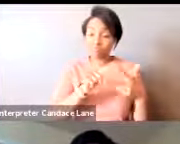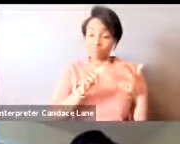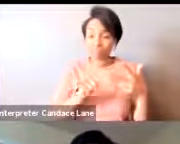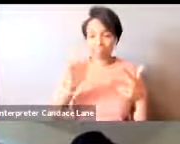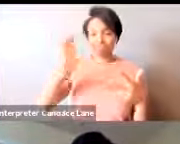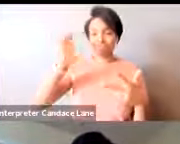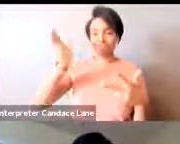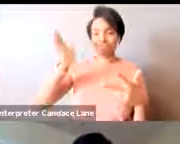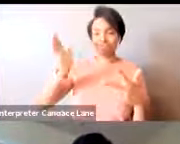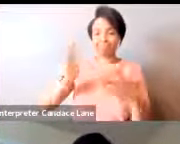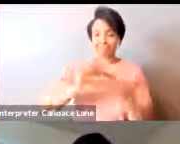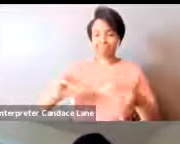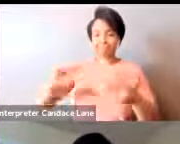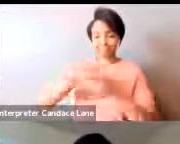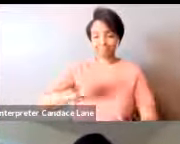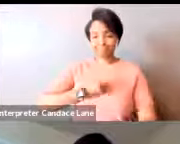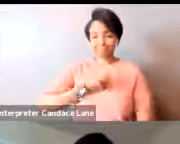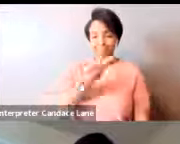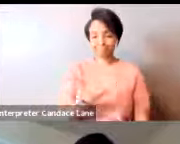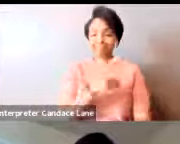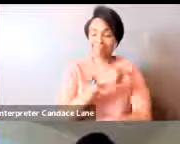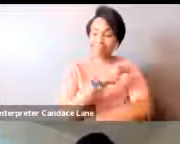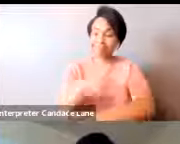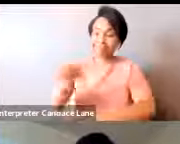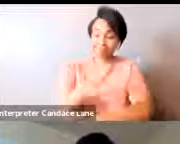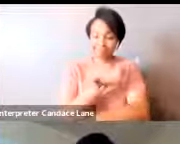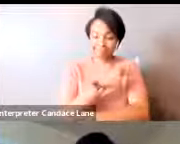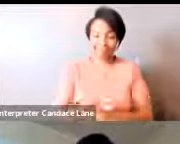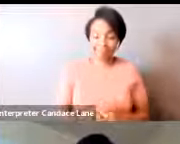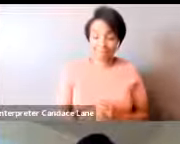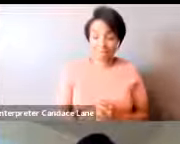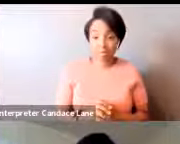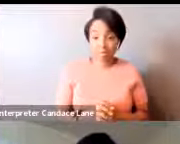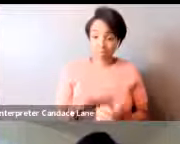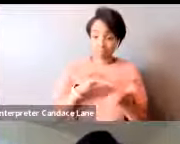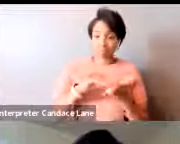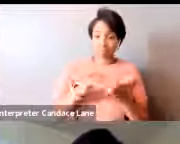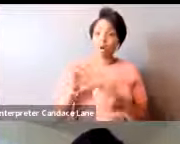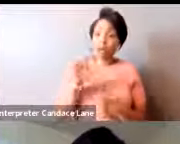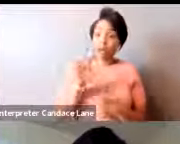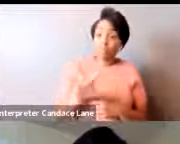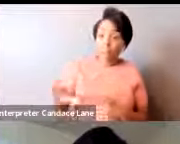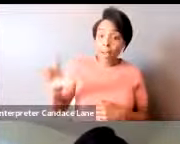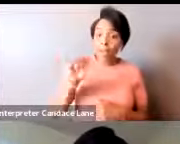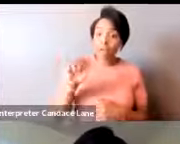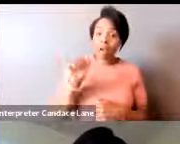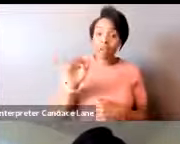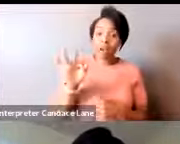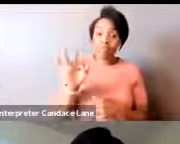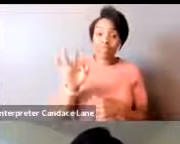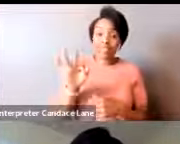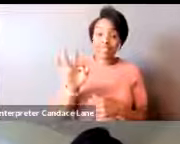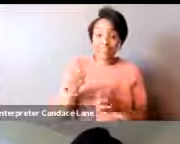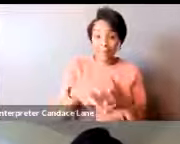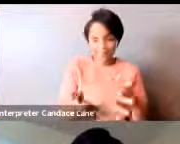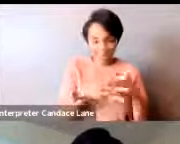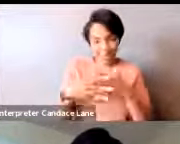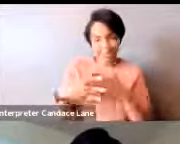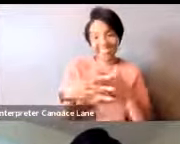celebration of the Library of Congress's, the Library of America's history-making